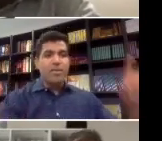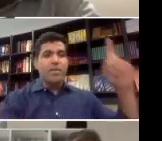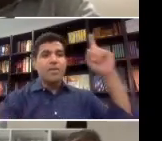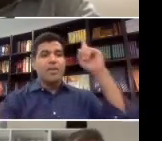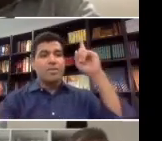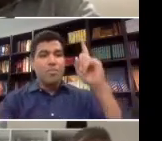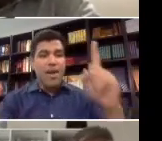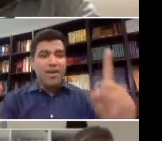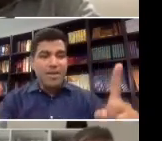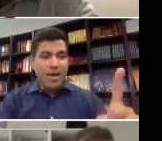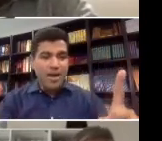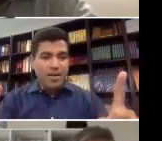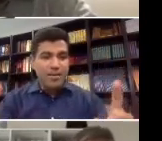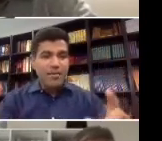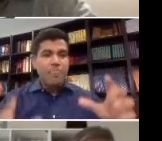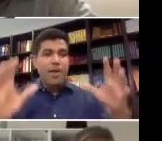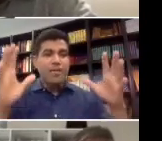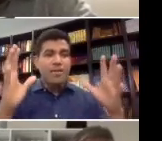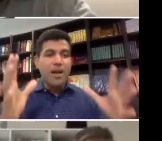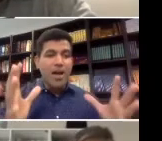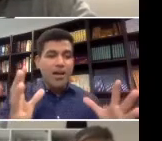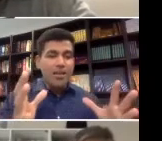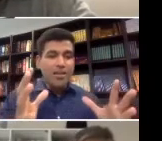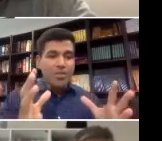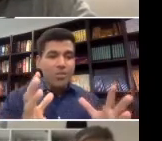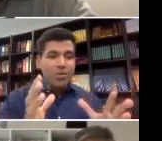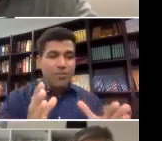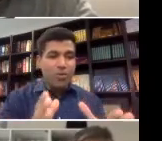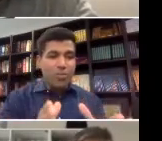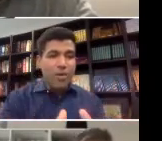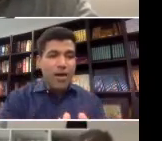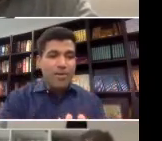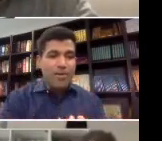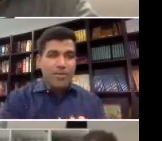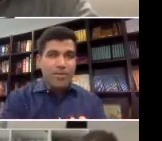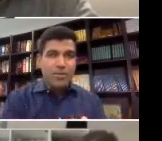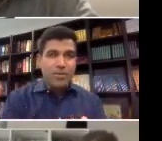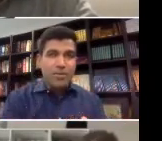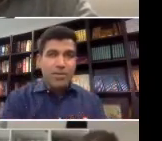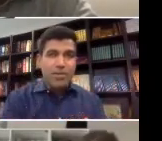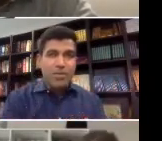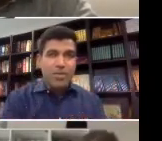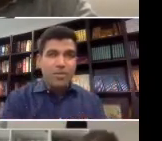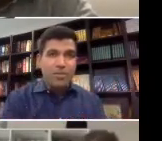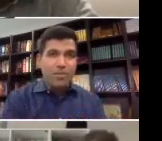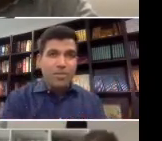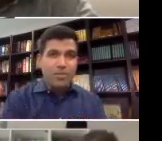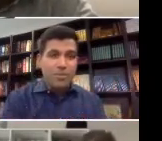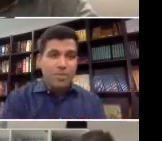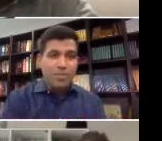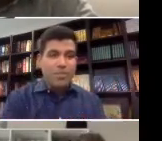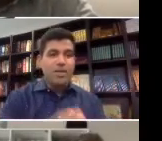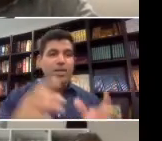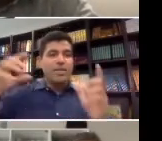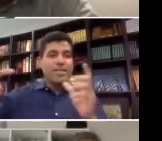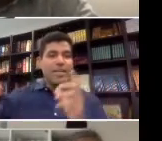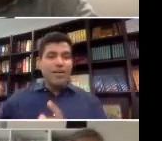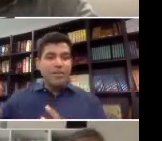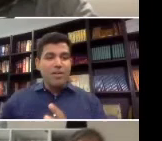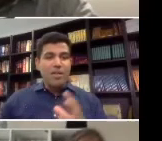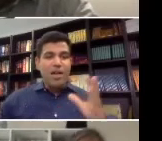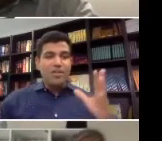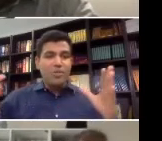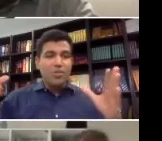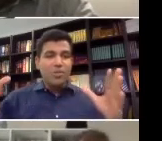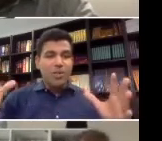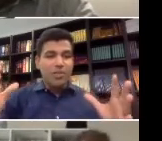Earth is mankind. And God is looking for partners on the earth to accomplish his purpose.